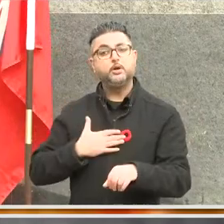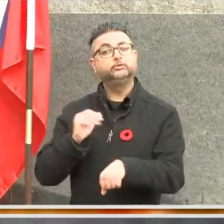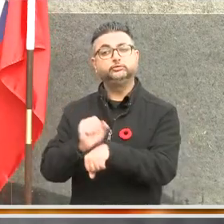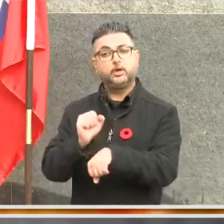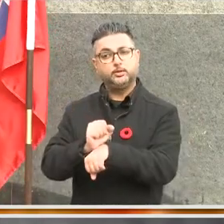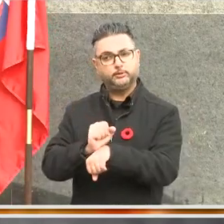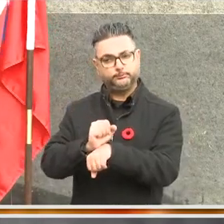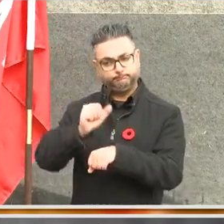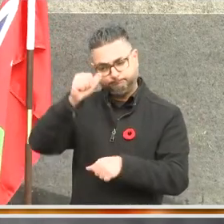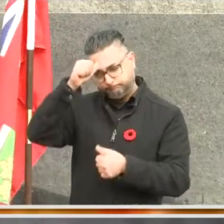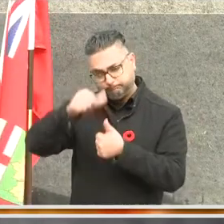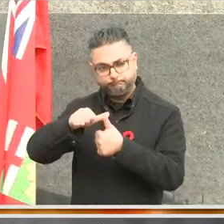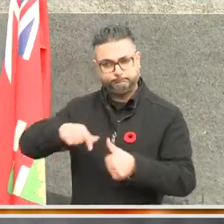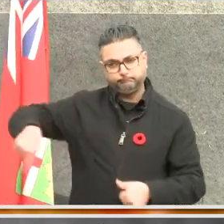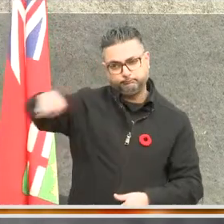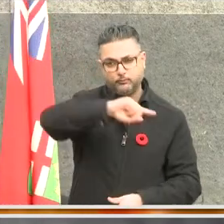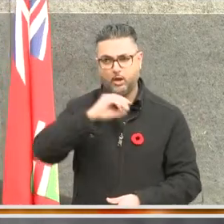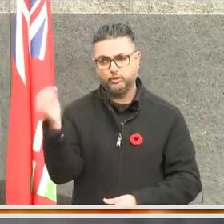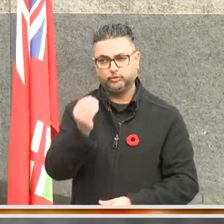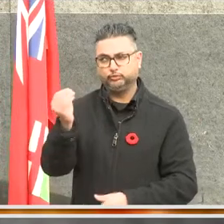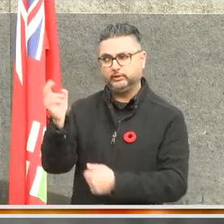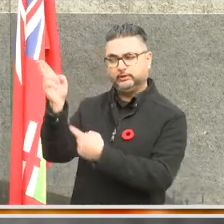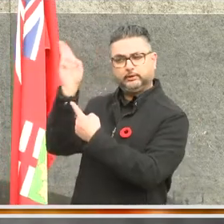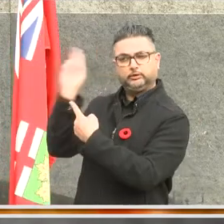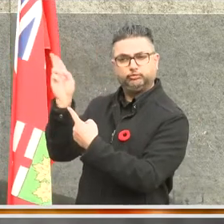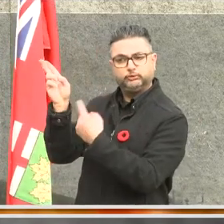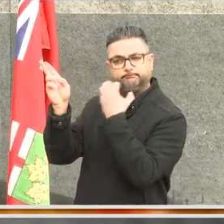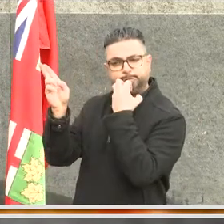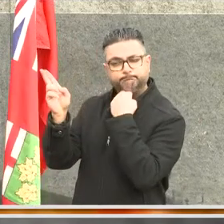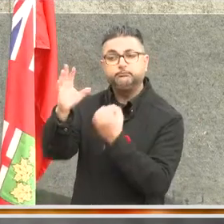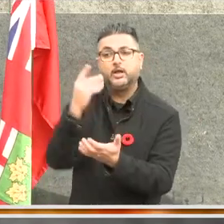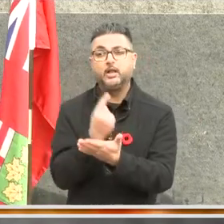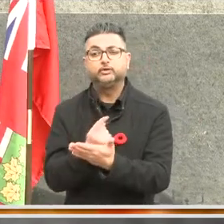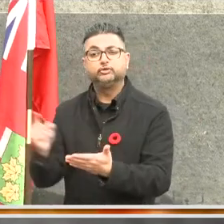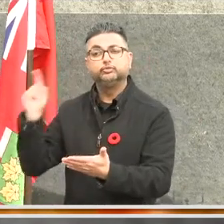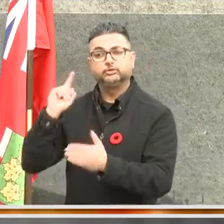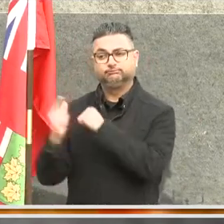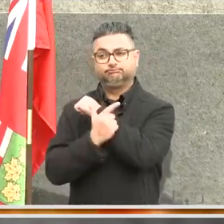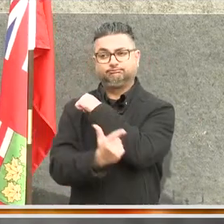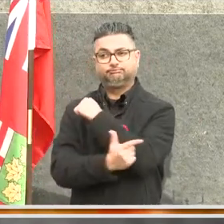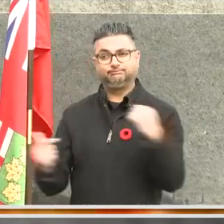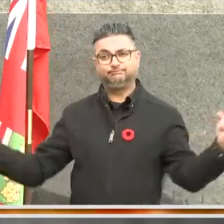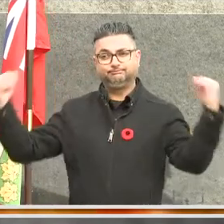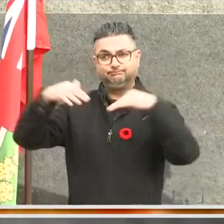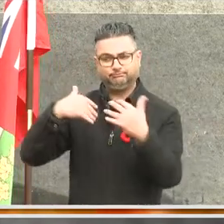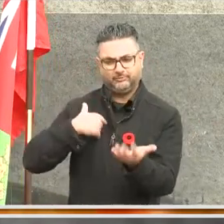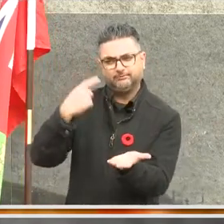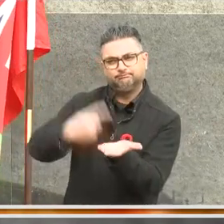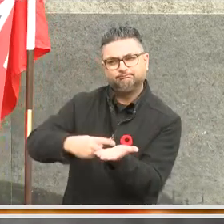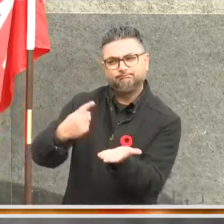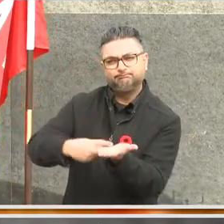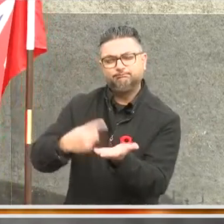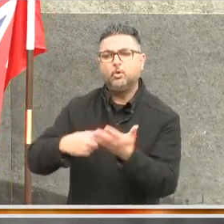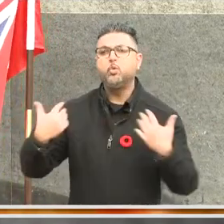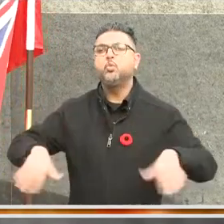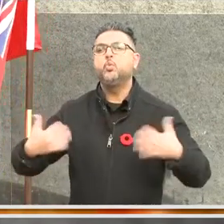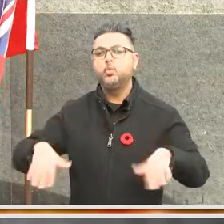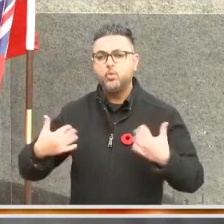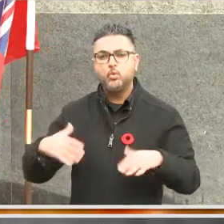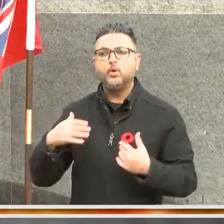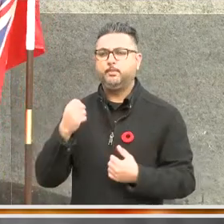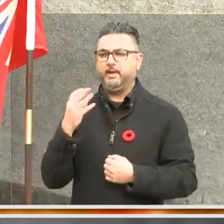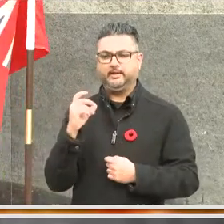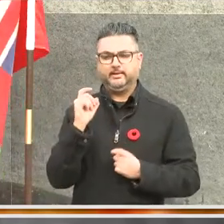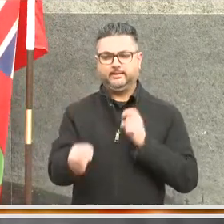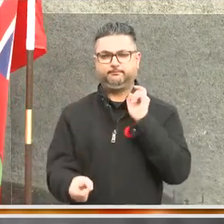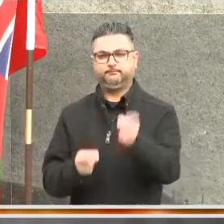past week in the Legislative Assembly, where we got to talk about the incredible contributions by so many men and women who fought for us in